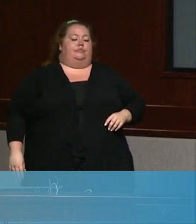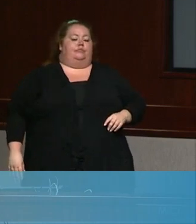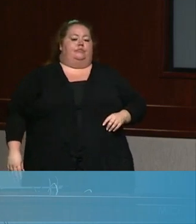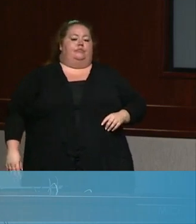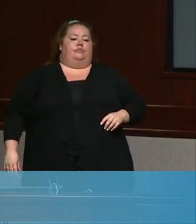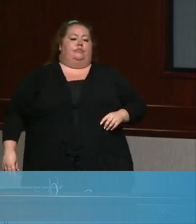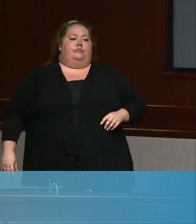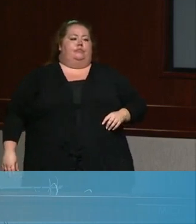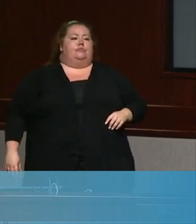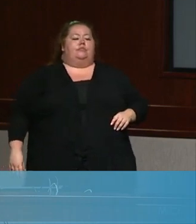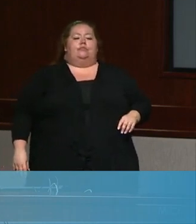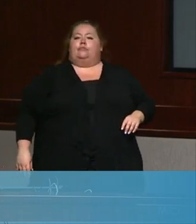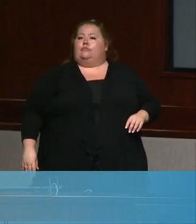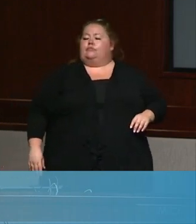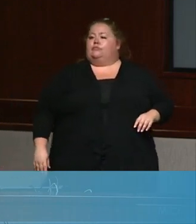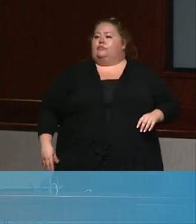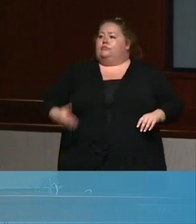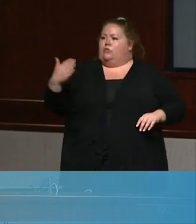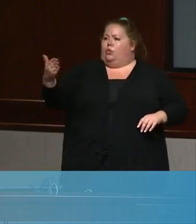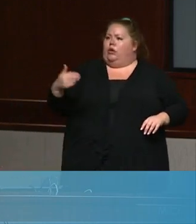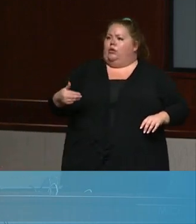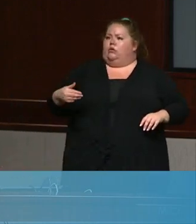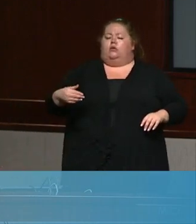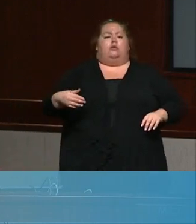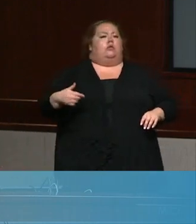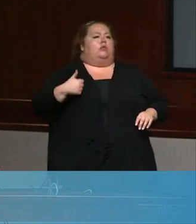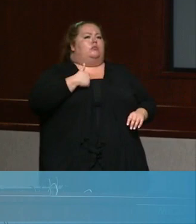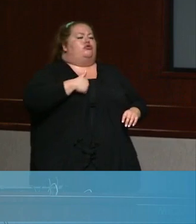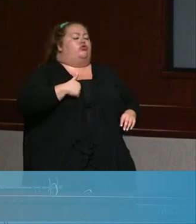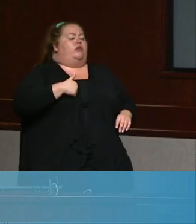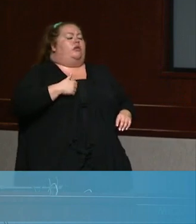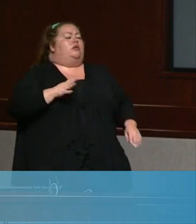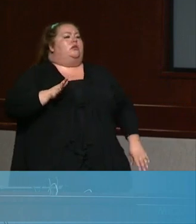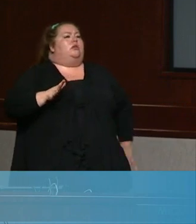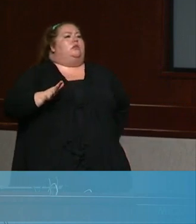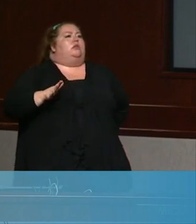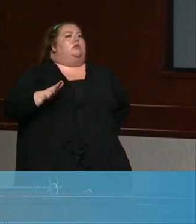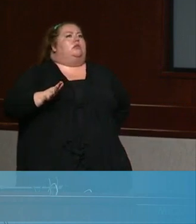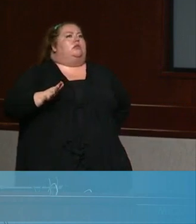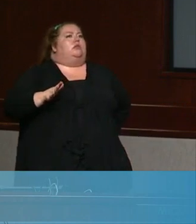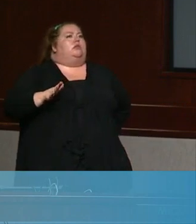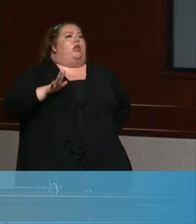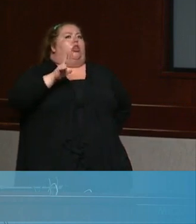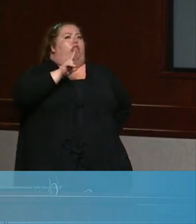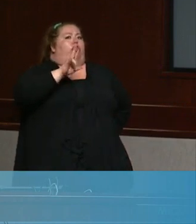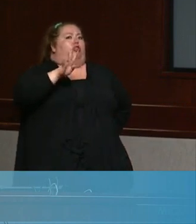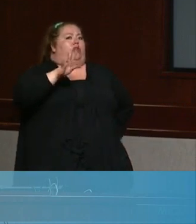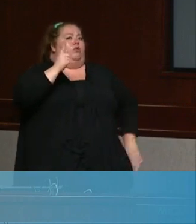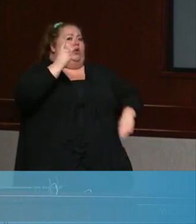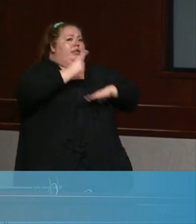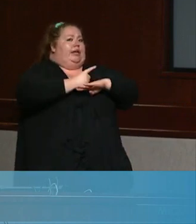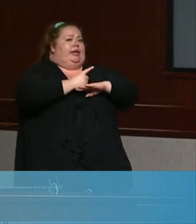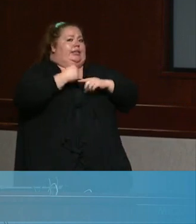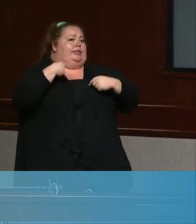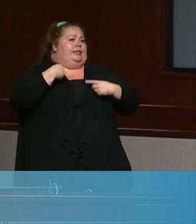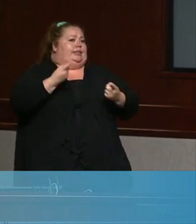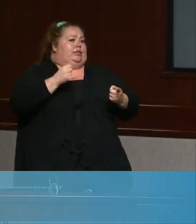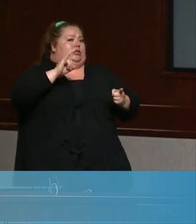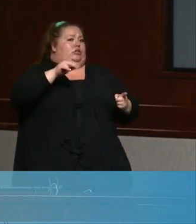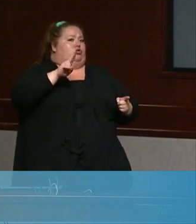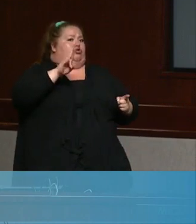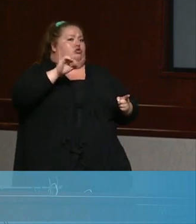that go ahead. Oh, I'm sorry. I was just saying that it's been 34 days since July